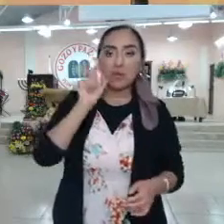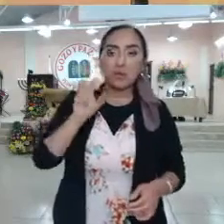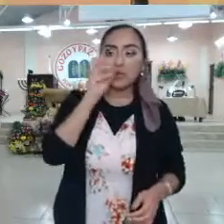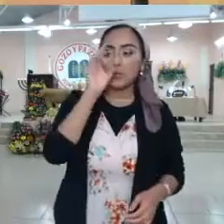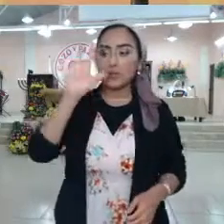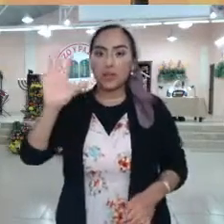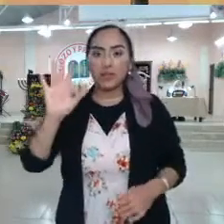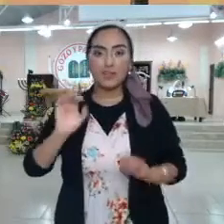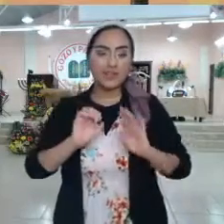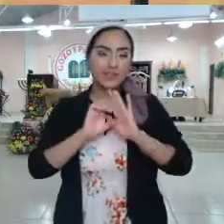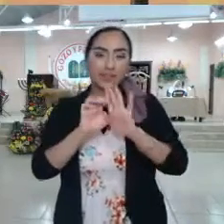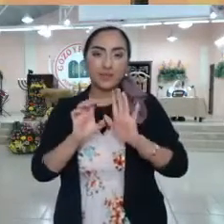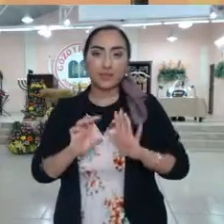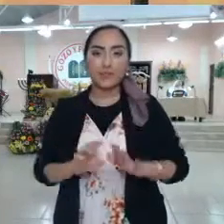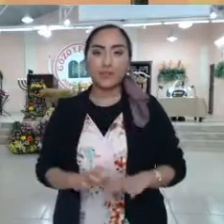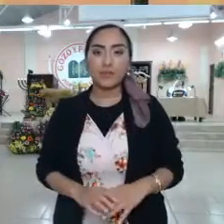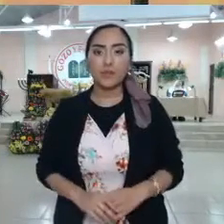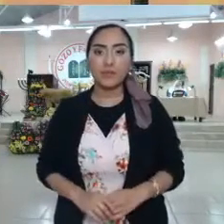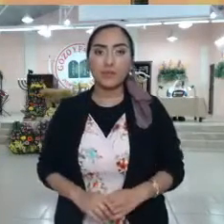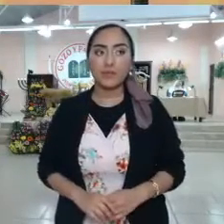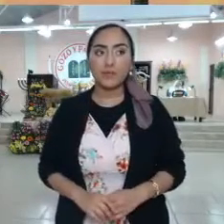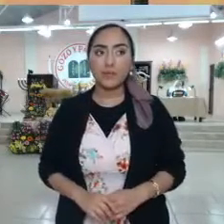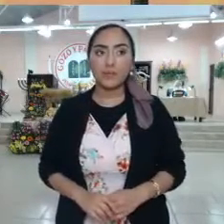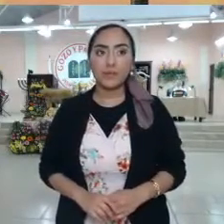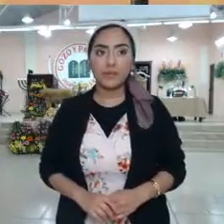They're 185.